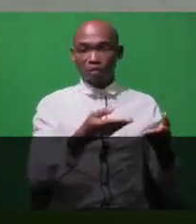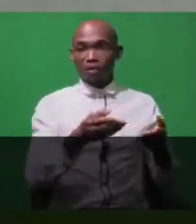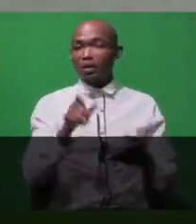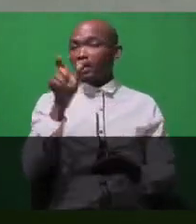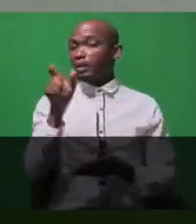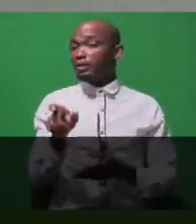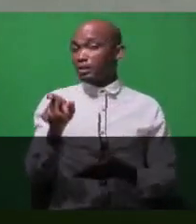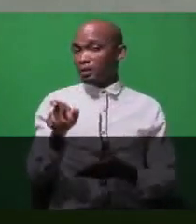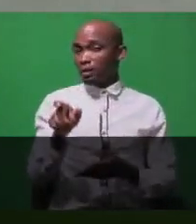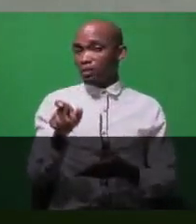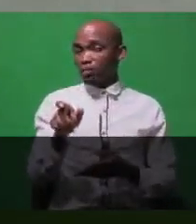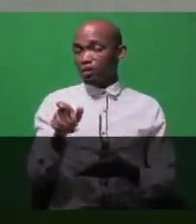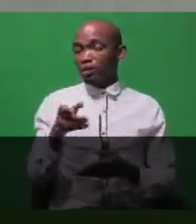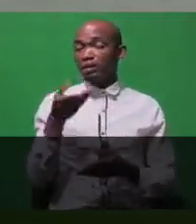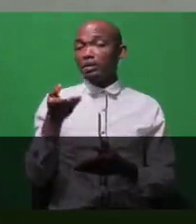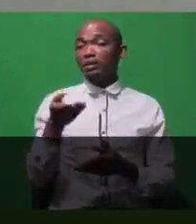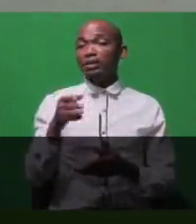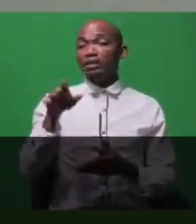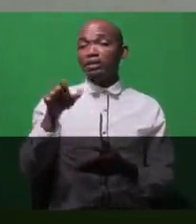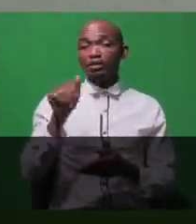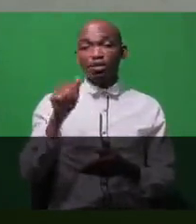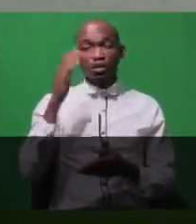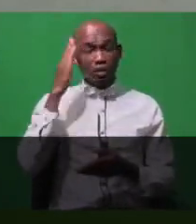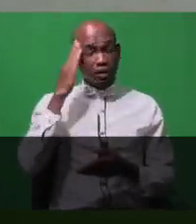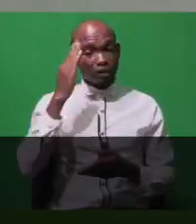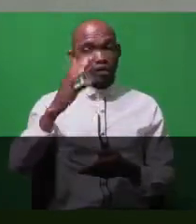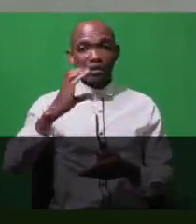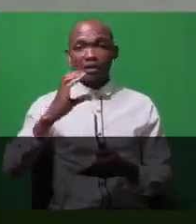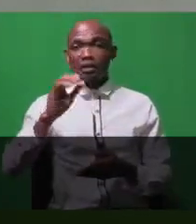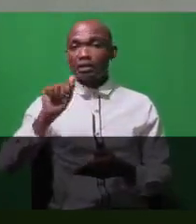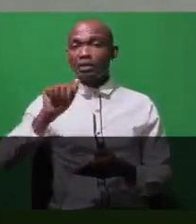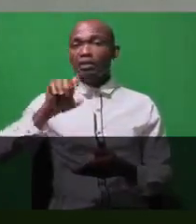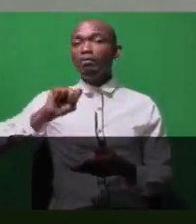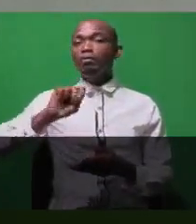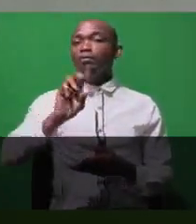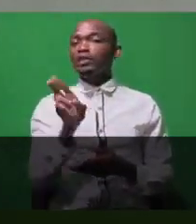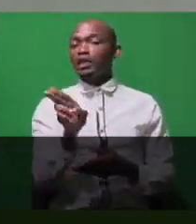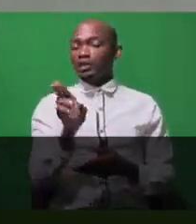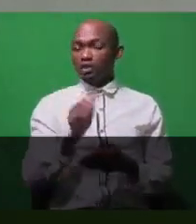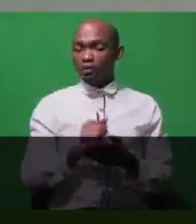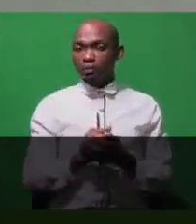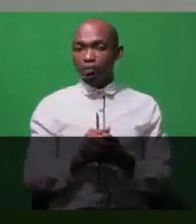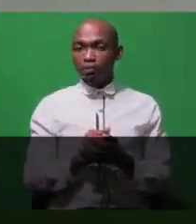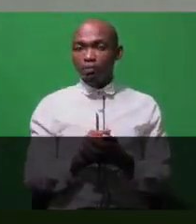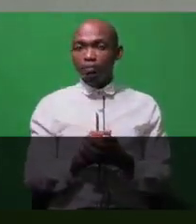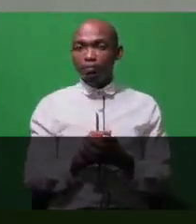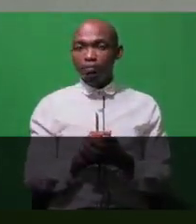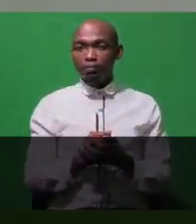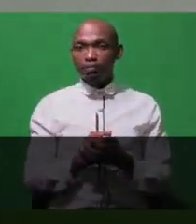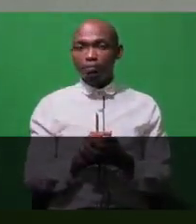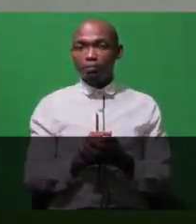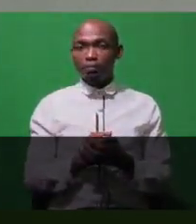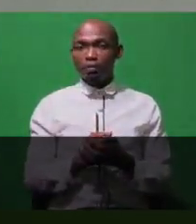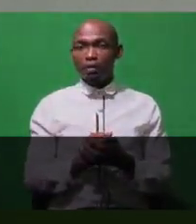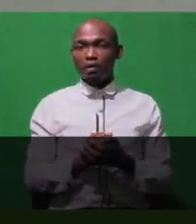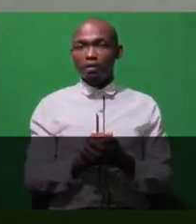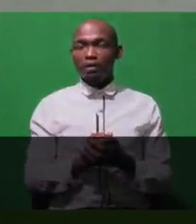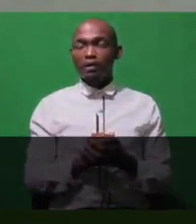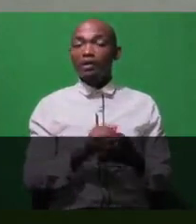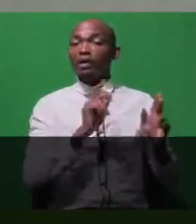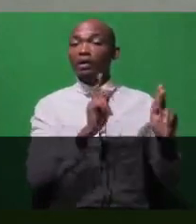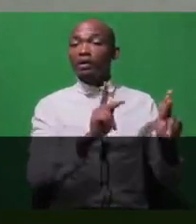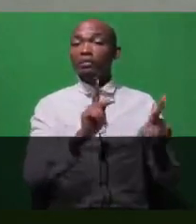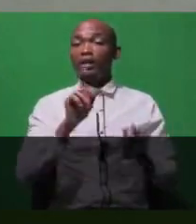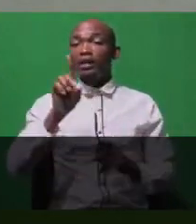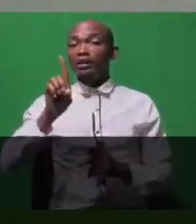for cash is known as a cash discount. And the deduction given to the